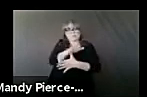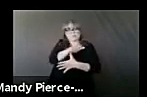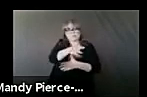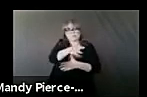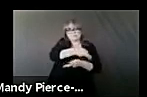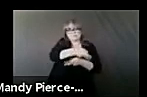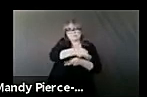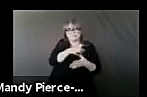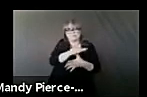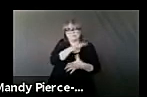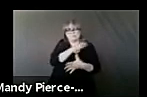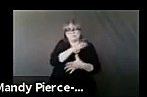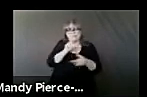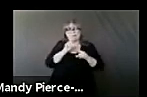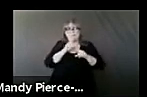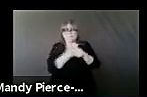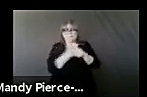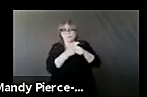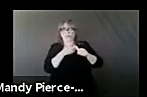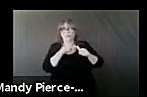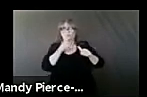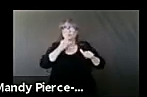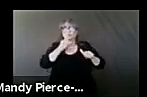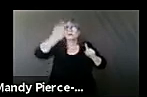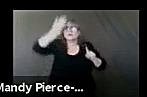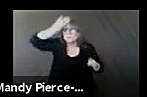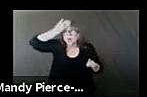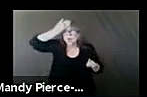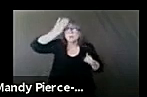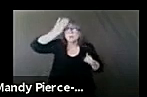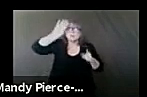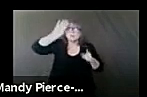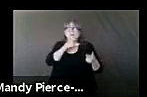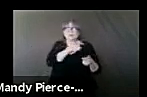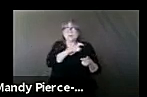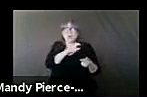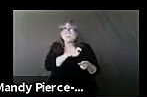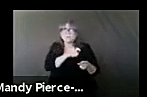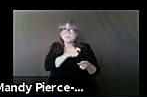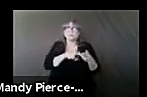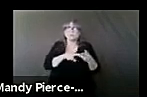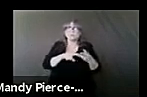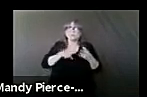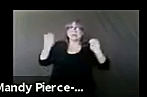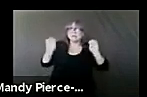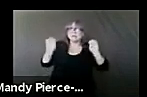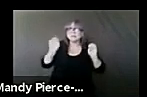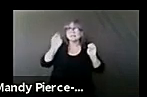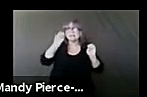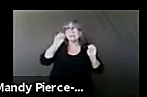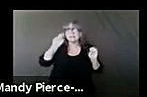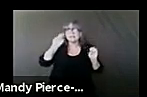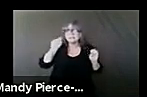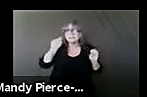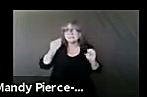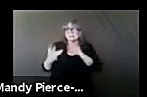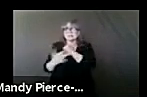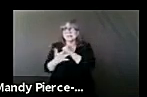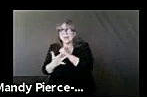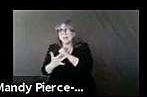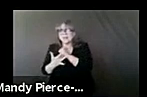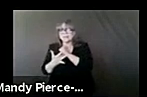where we know their services will be needed to provide care for the rest of us during this time, should be elevated. If